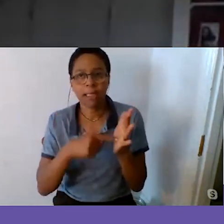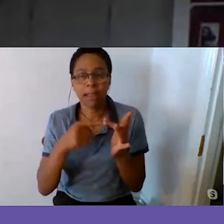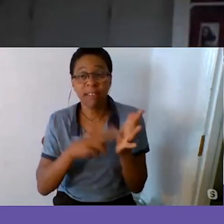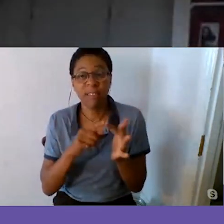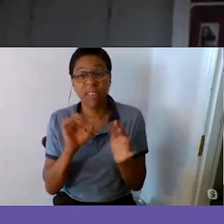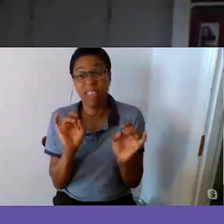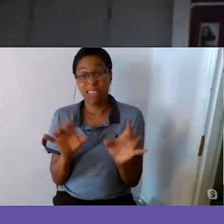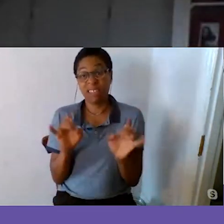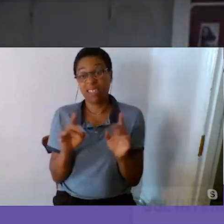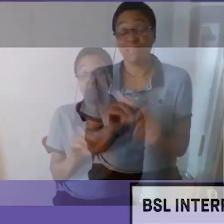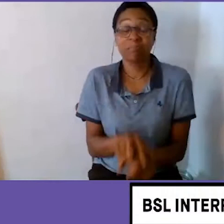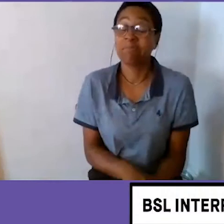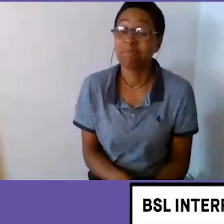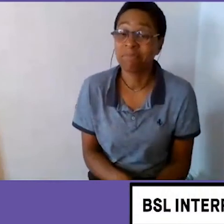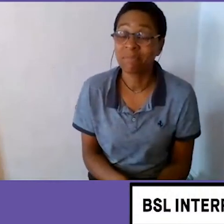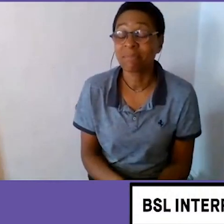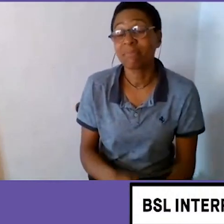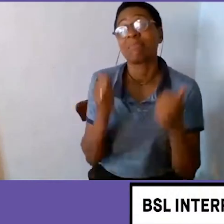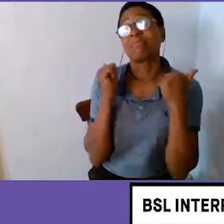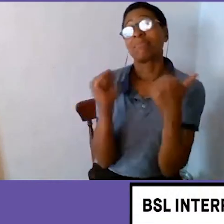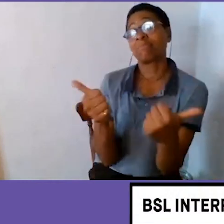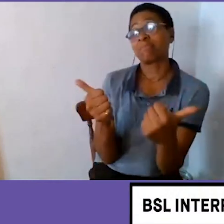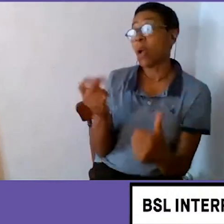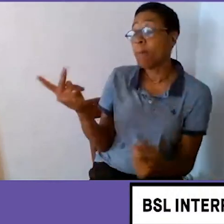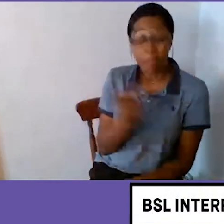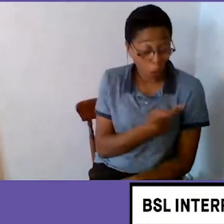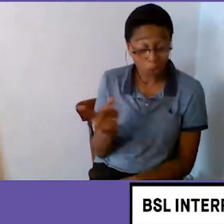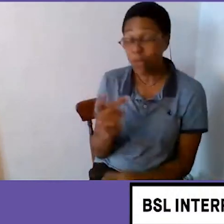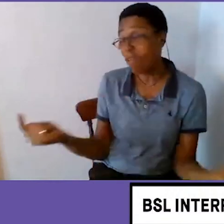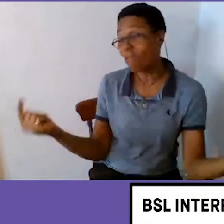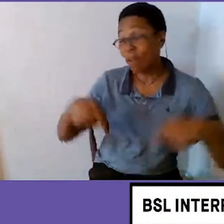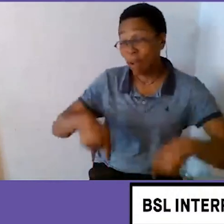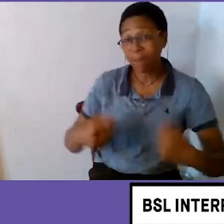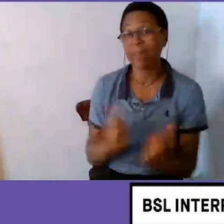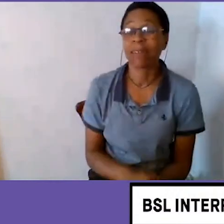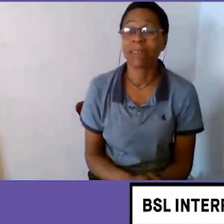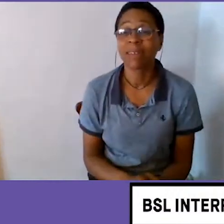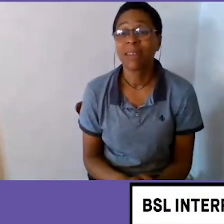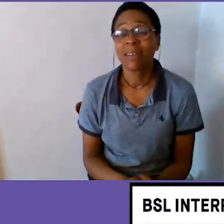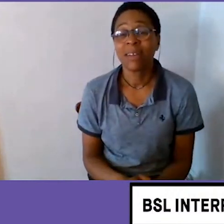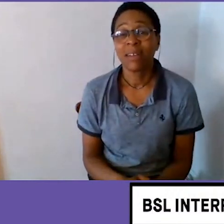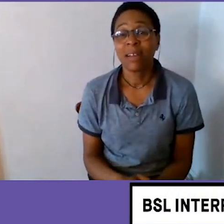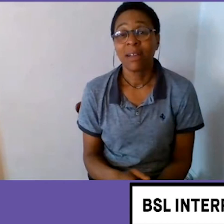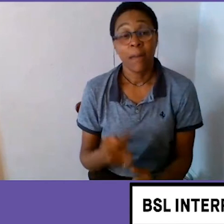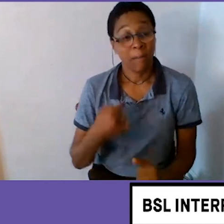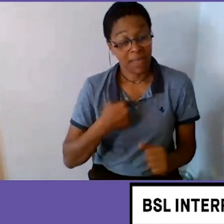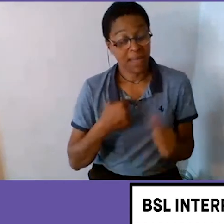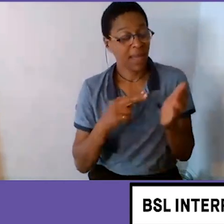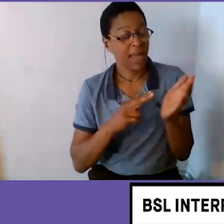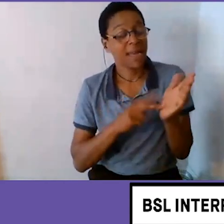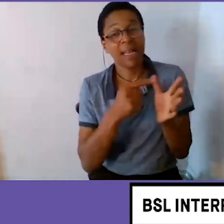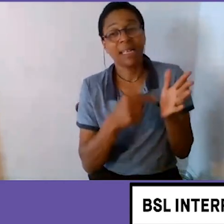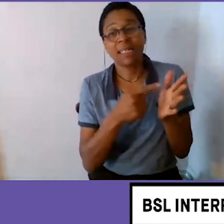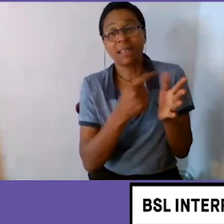it. Great. Well, thank you both so much for joining us. We both, me and Natalia, who is off screen, really